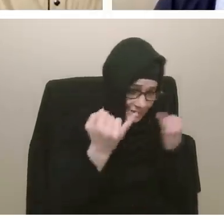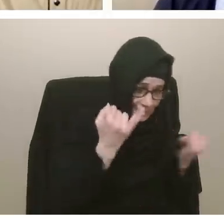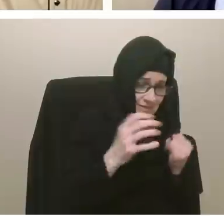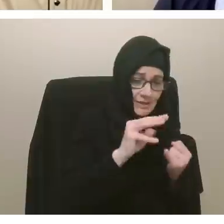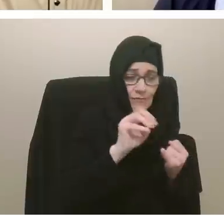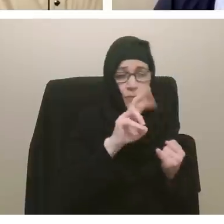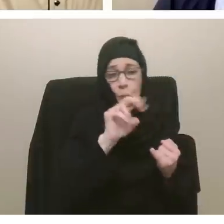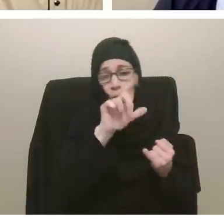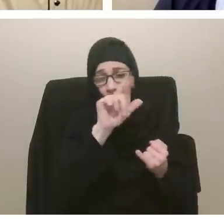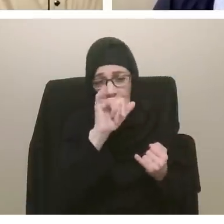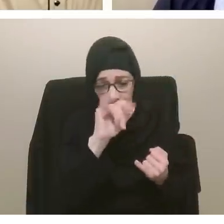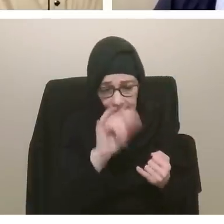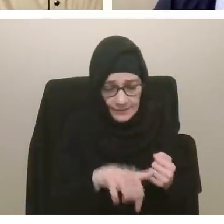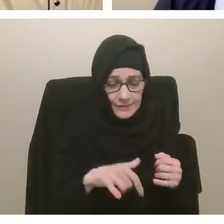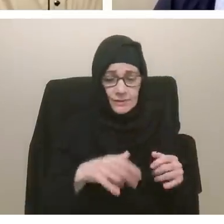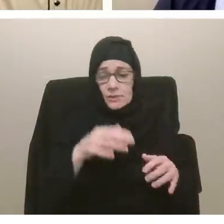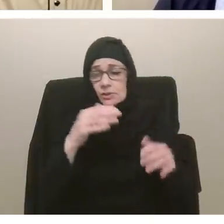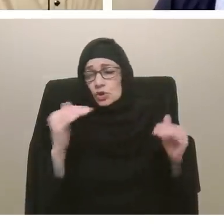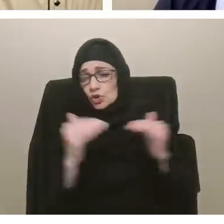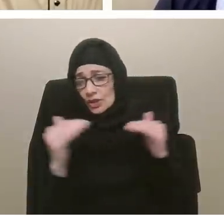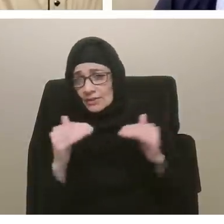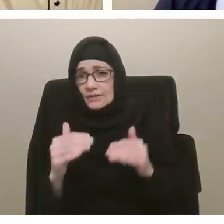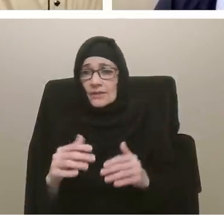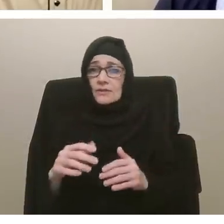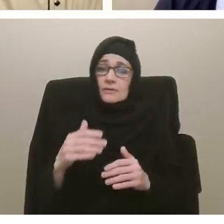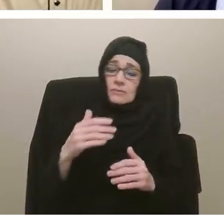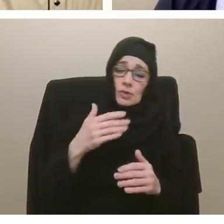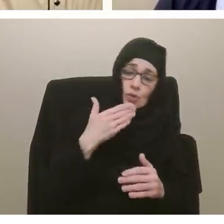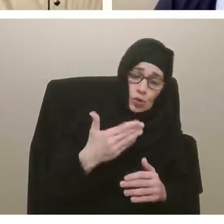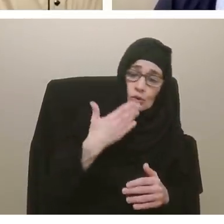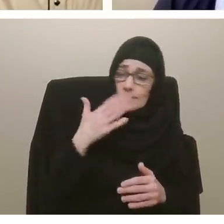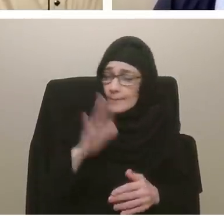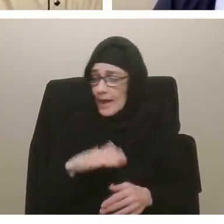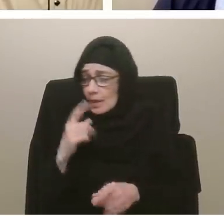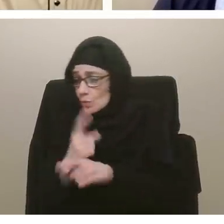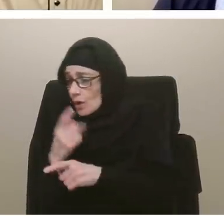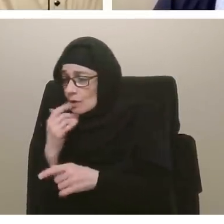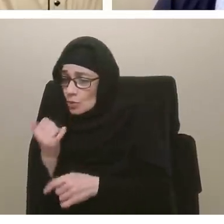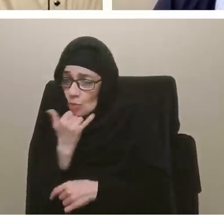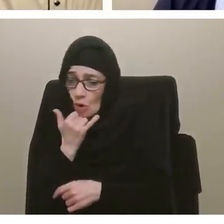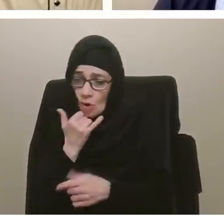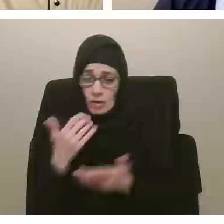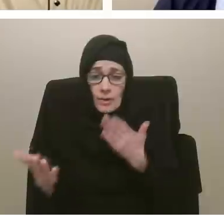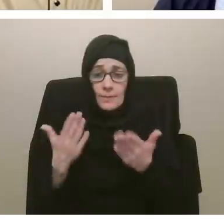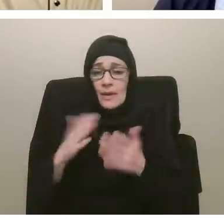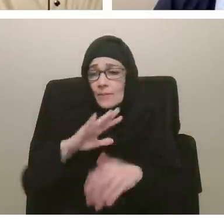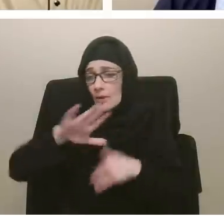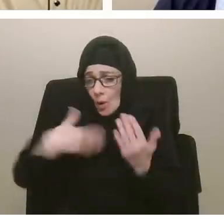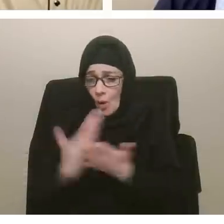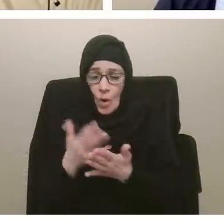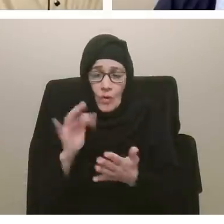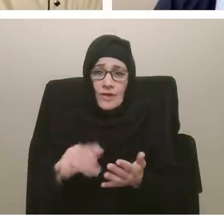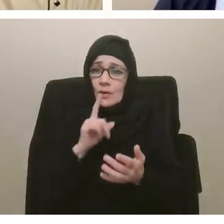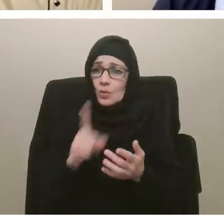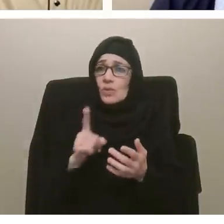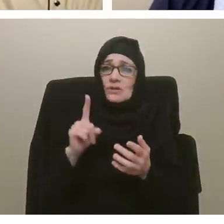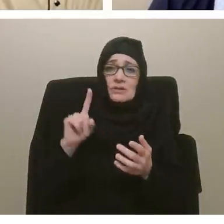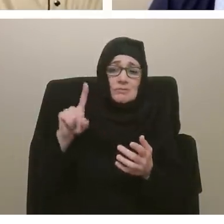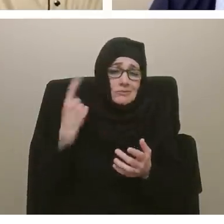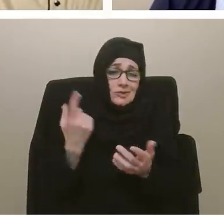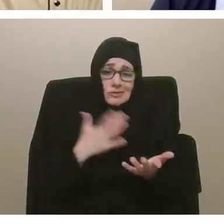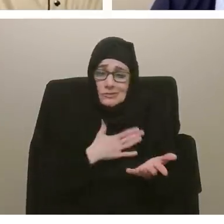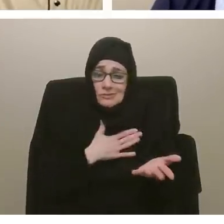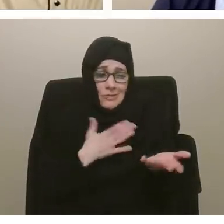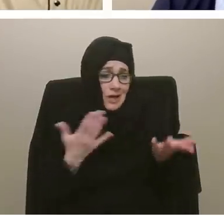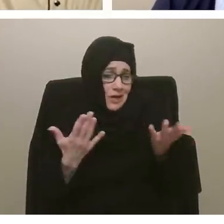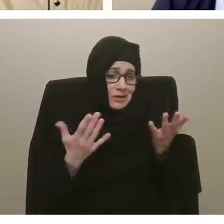virtue, my ideas of good and bad, right and wrong, perhaps these all have been just, you know, subjective, relative developments over just